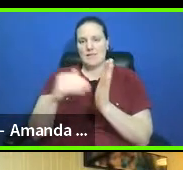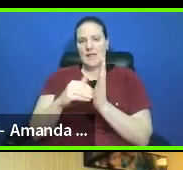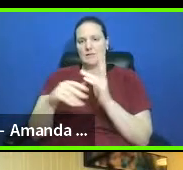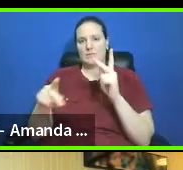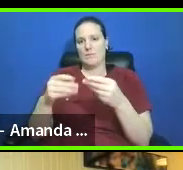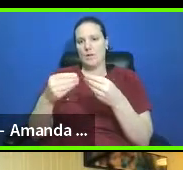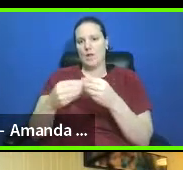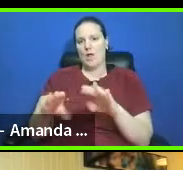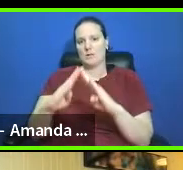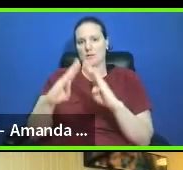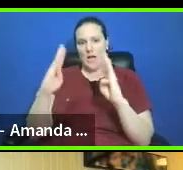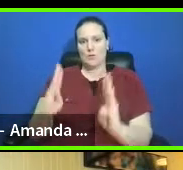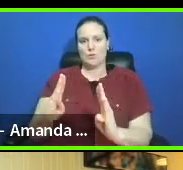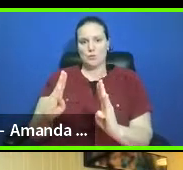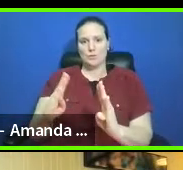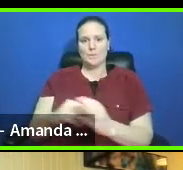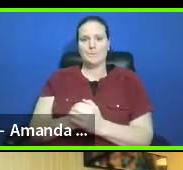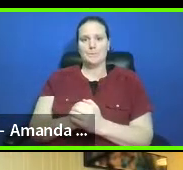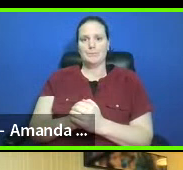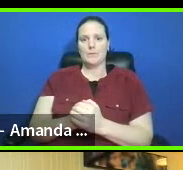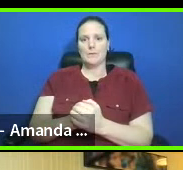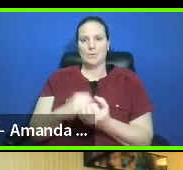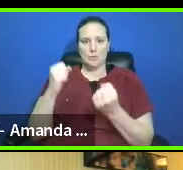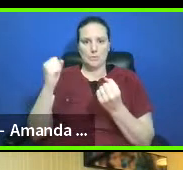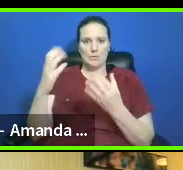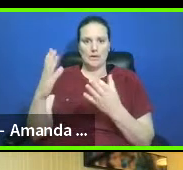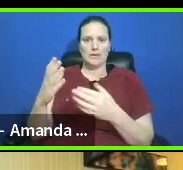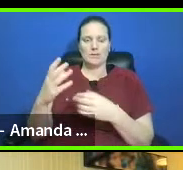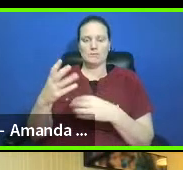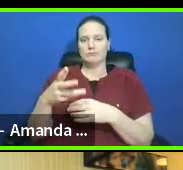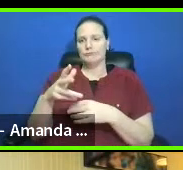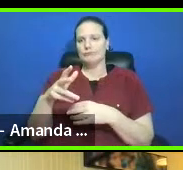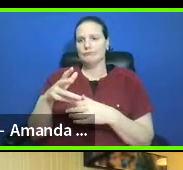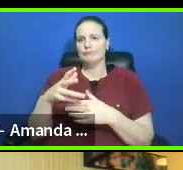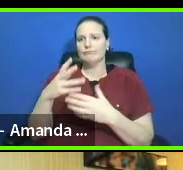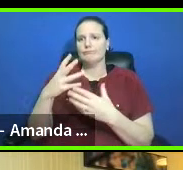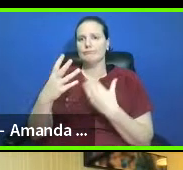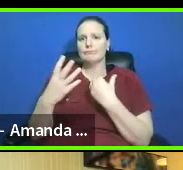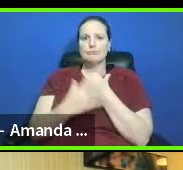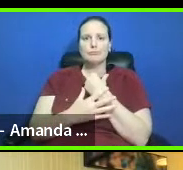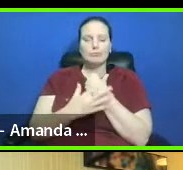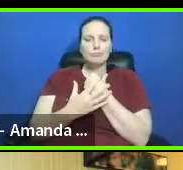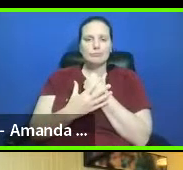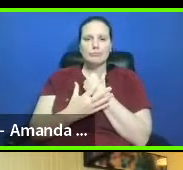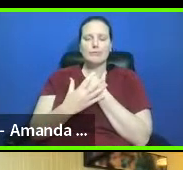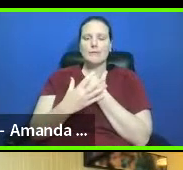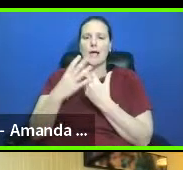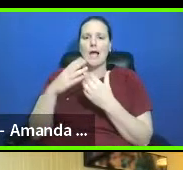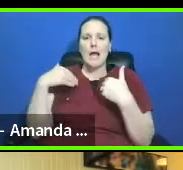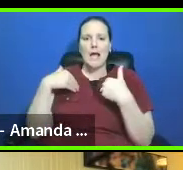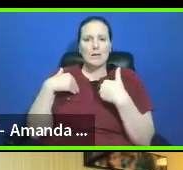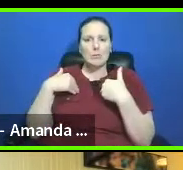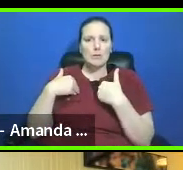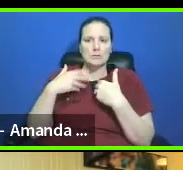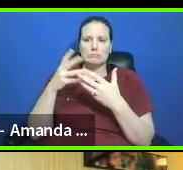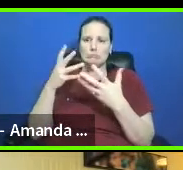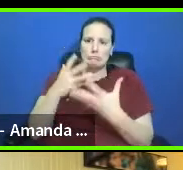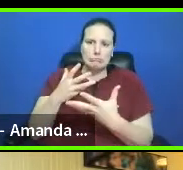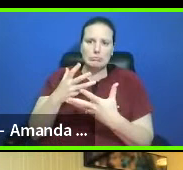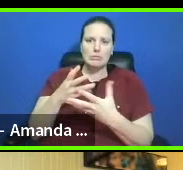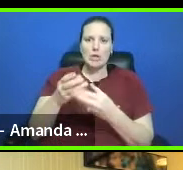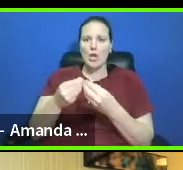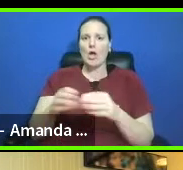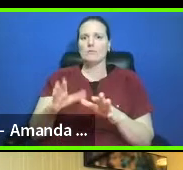lost housing. There were so many poor animals that were lost in, so it's just terrible.